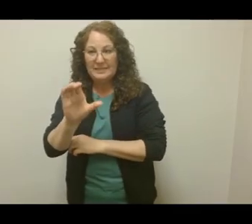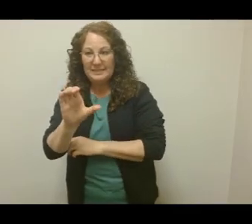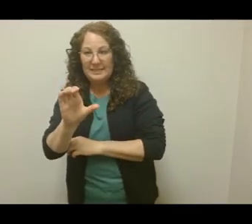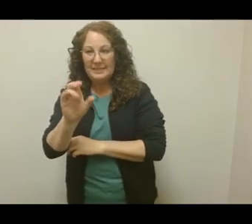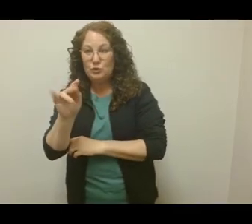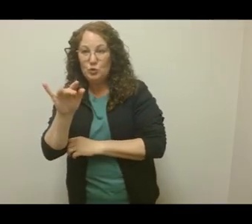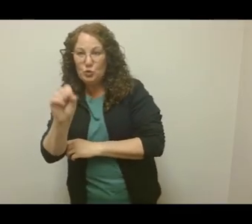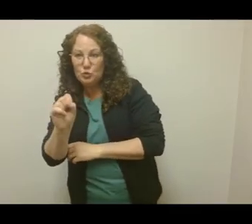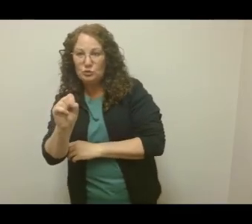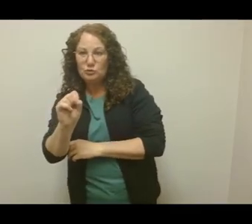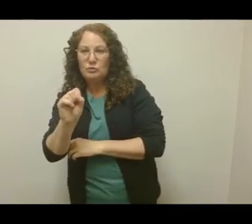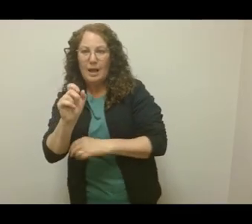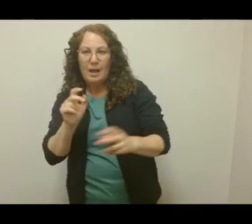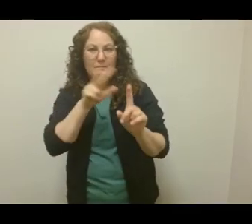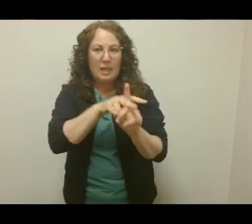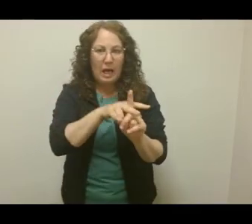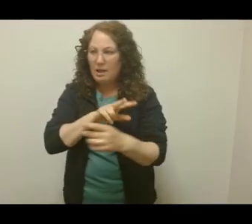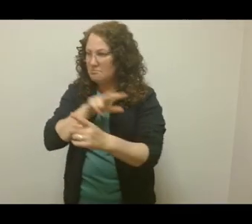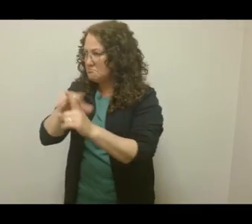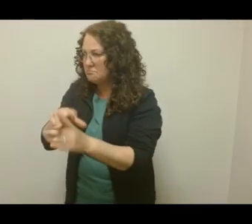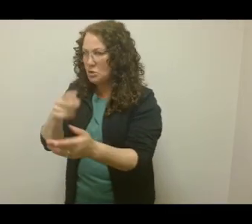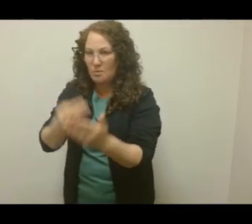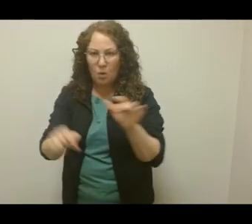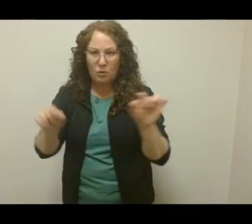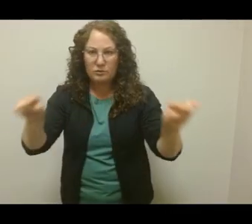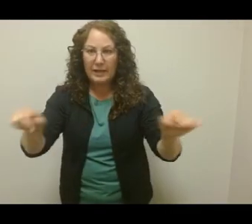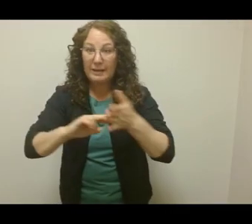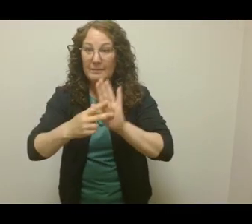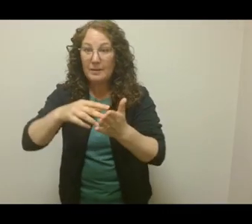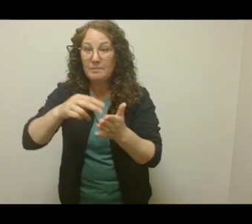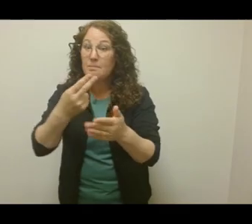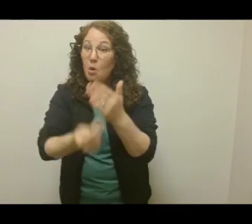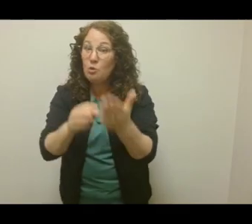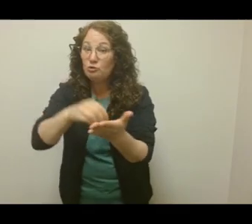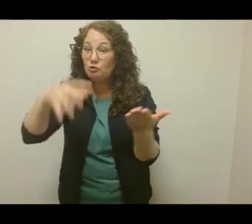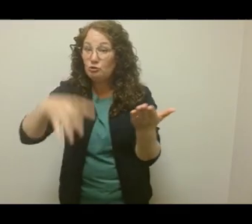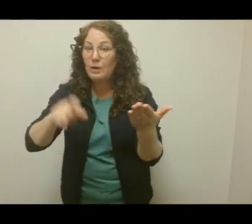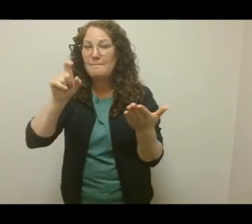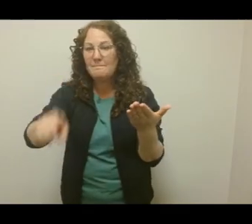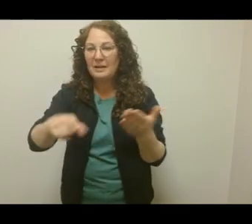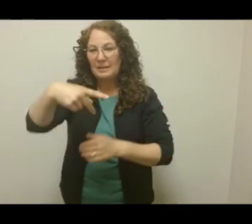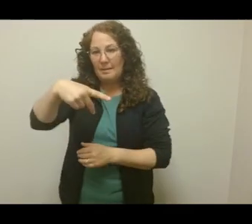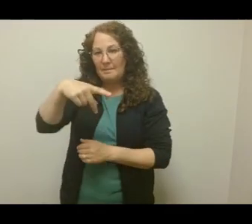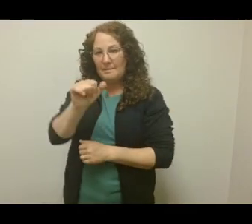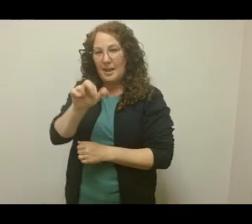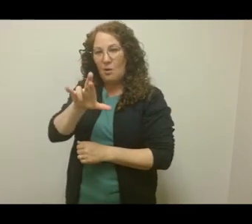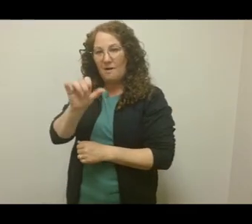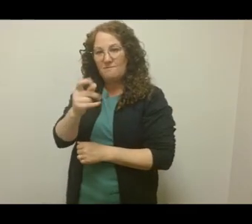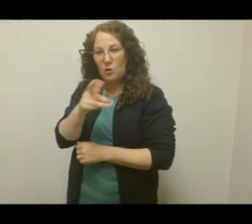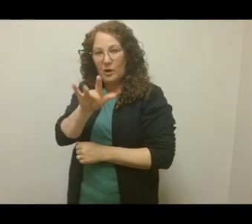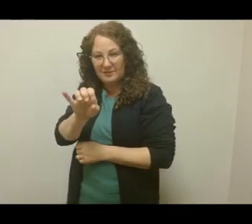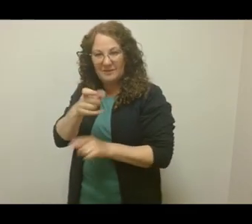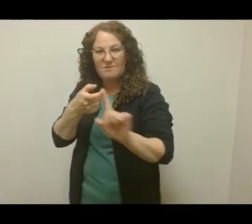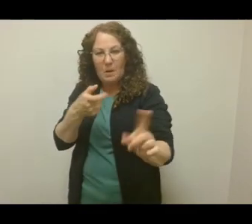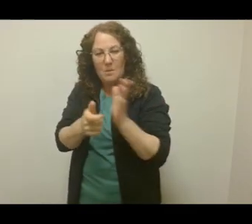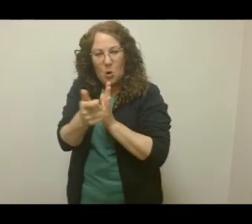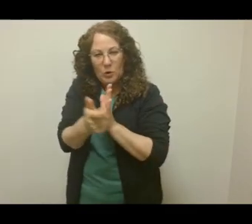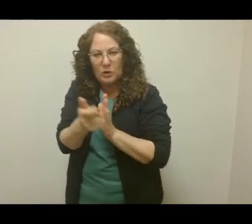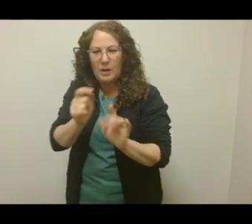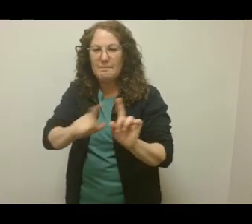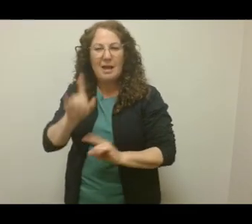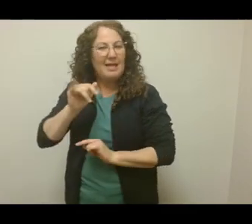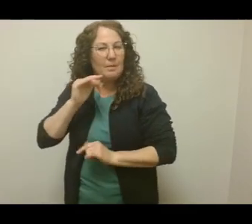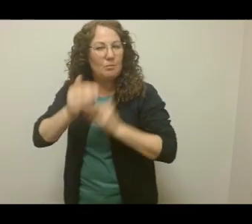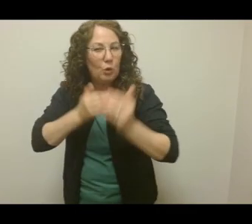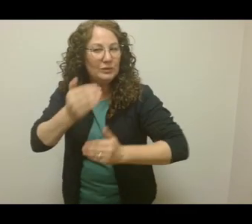what they want to write about. And so both of these students are going to paraphrase information from this news article, but let's look at what that process